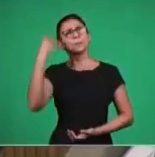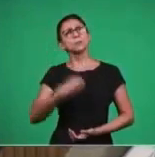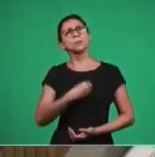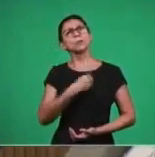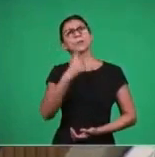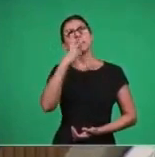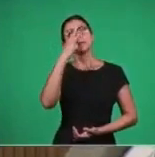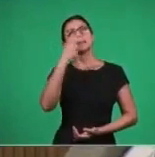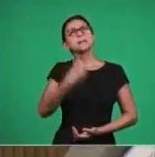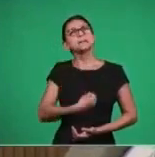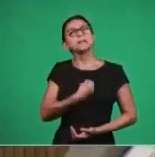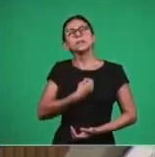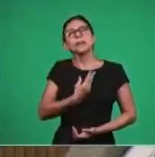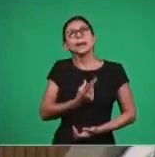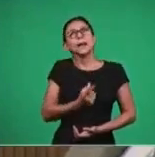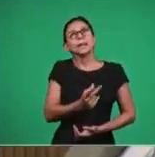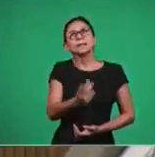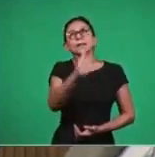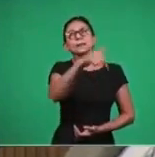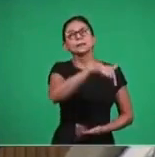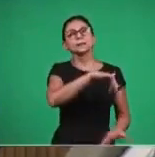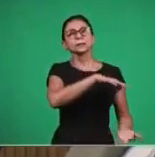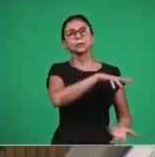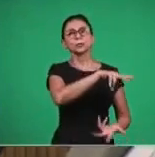go eternally.